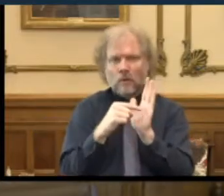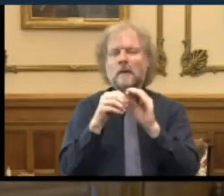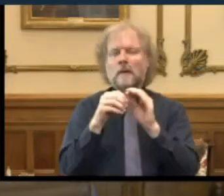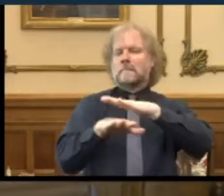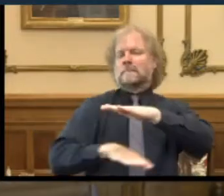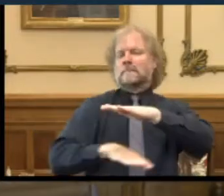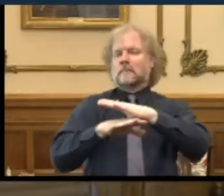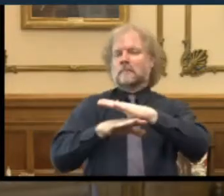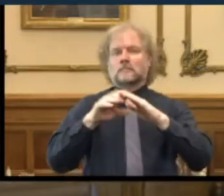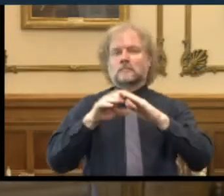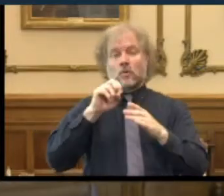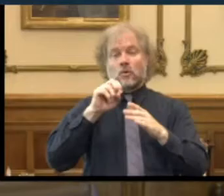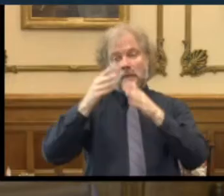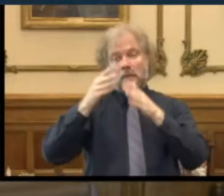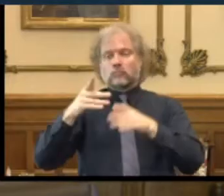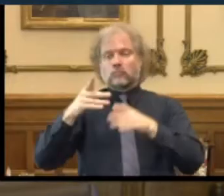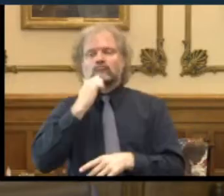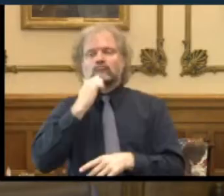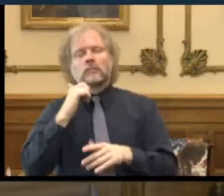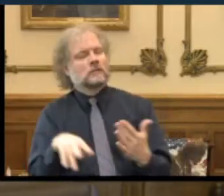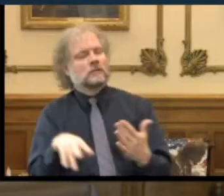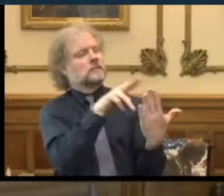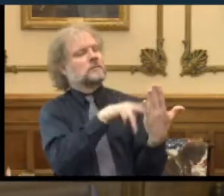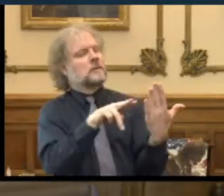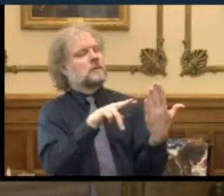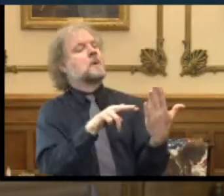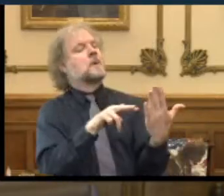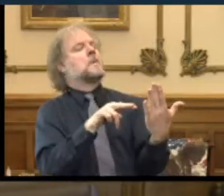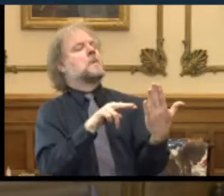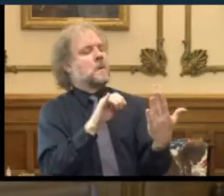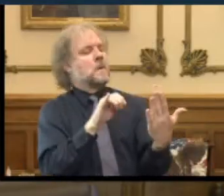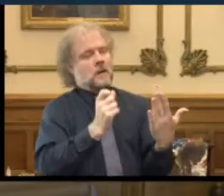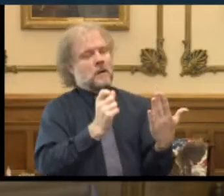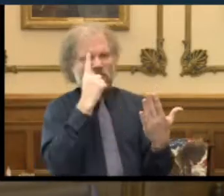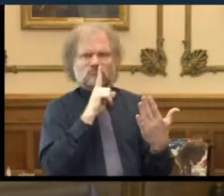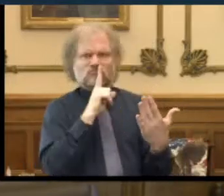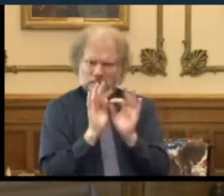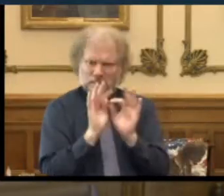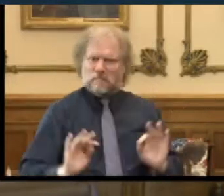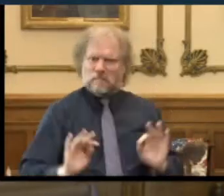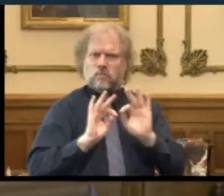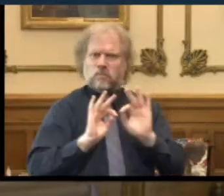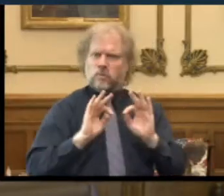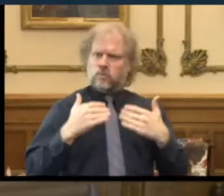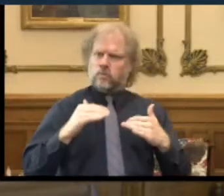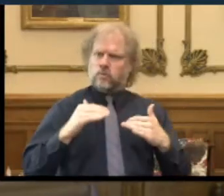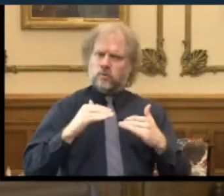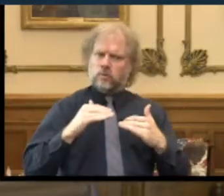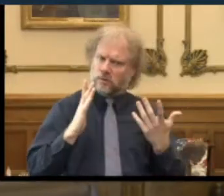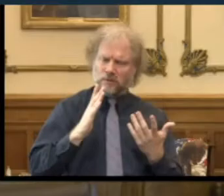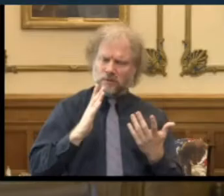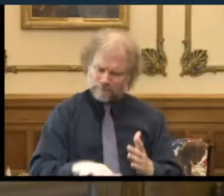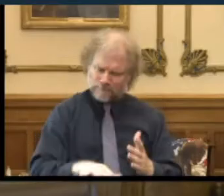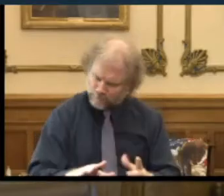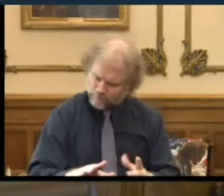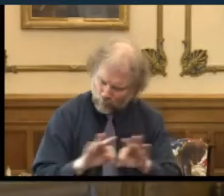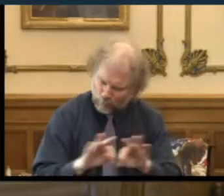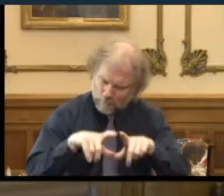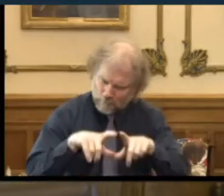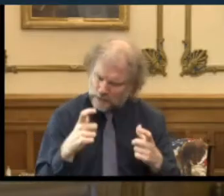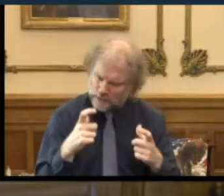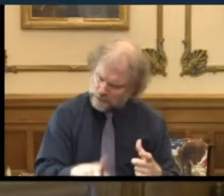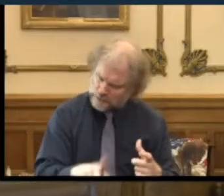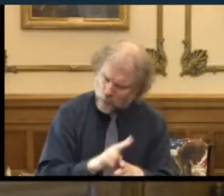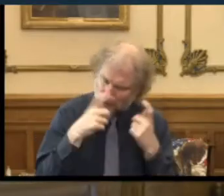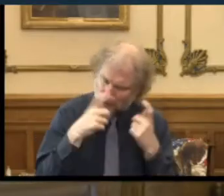so that the average person can really look at that and understand the importance of, saying to their kids, put that mask back on or